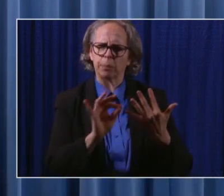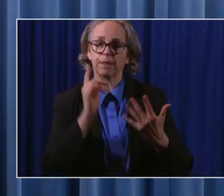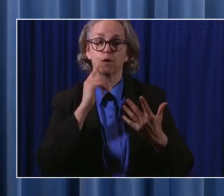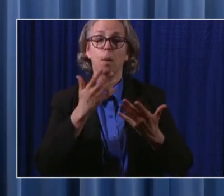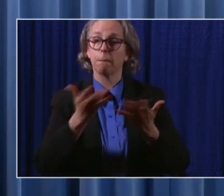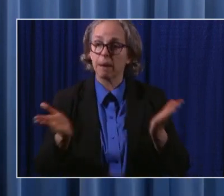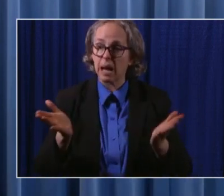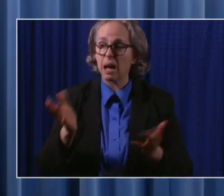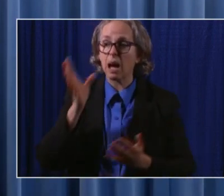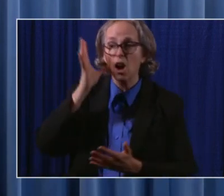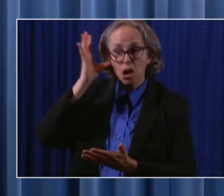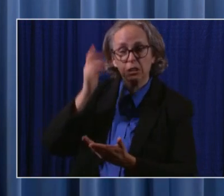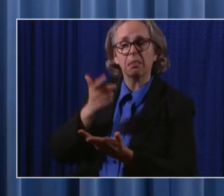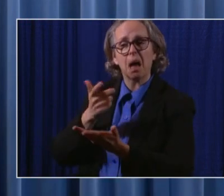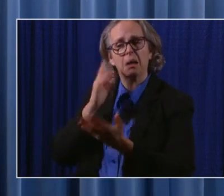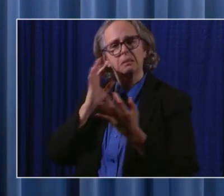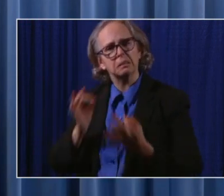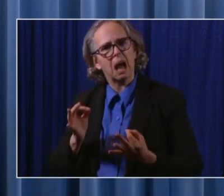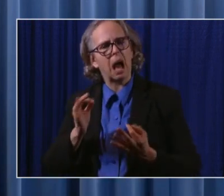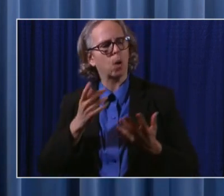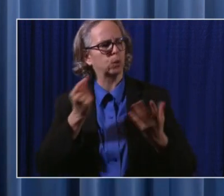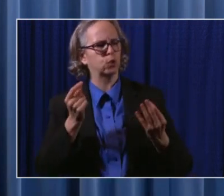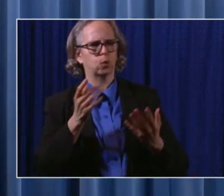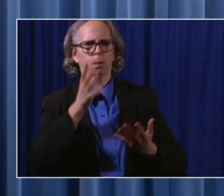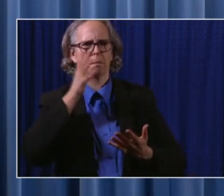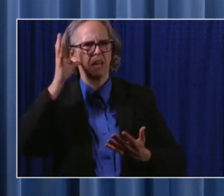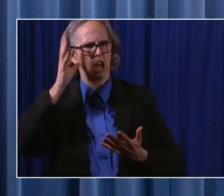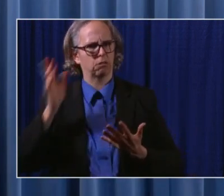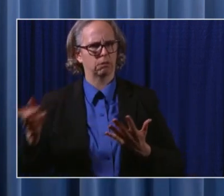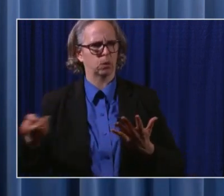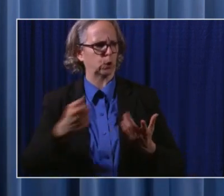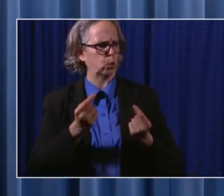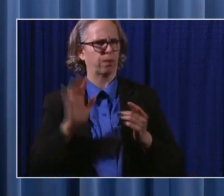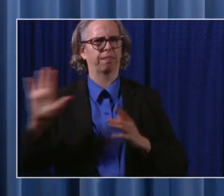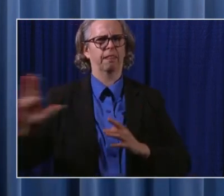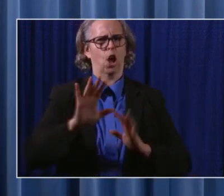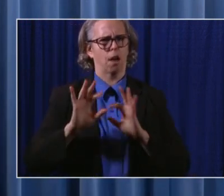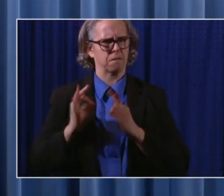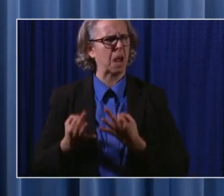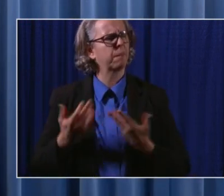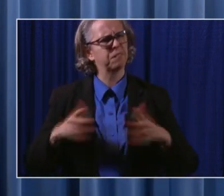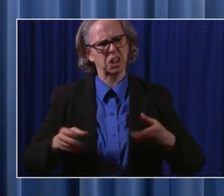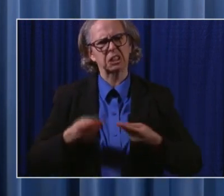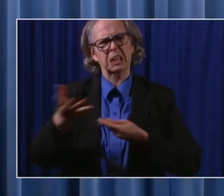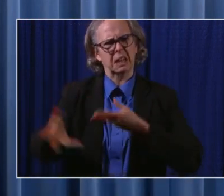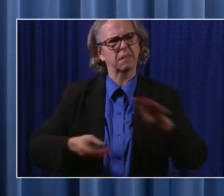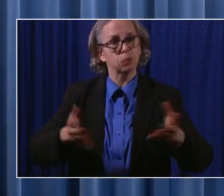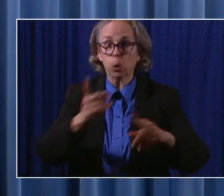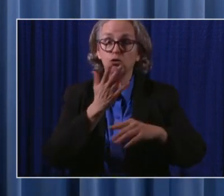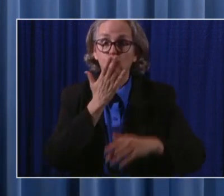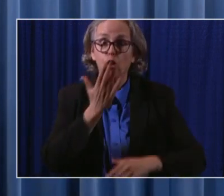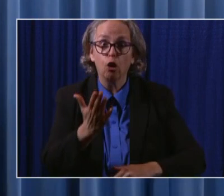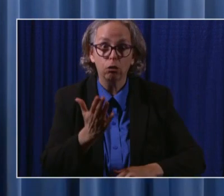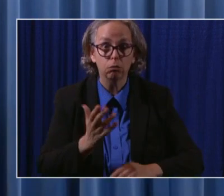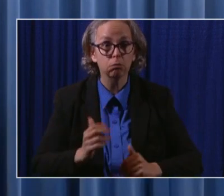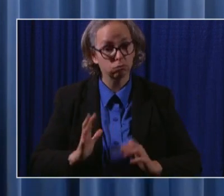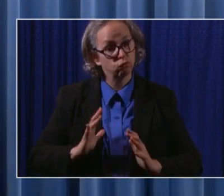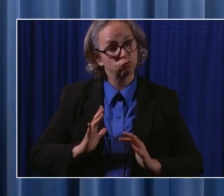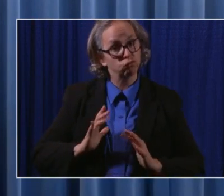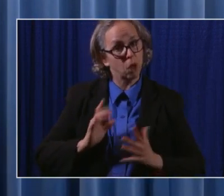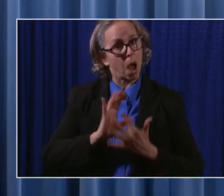two very, very positive things that the schools are doing. But we could intervene, I may